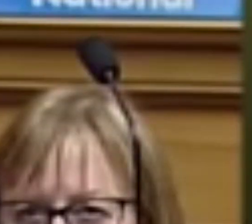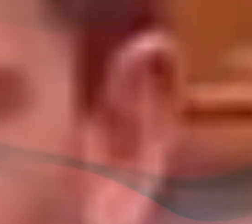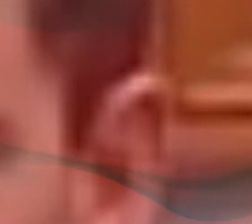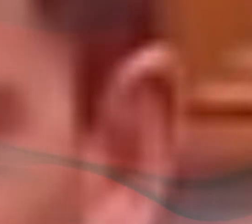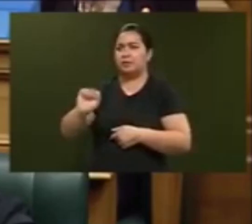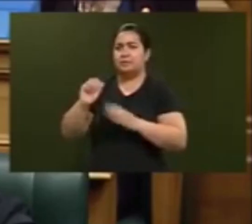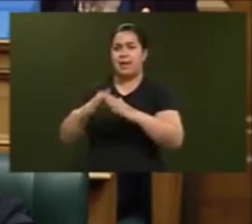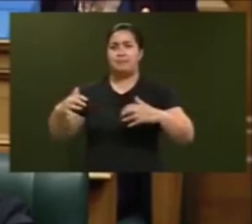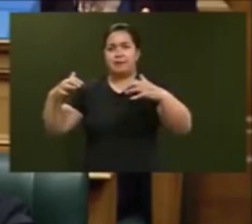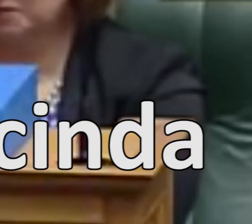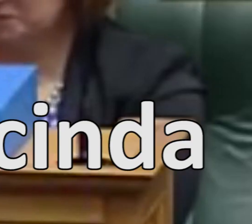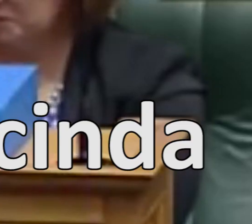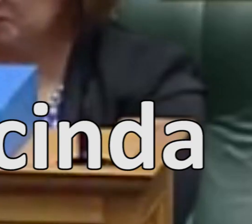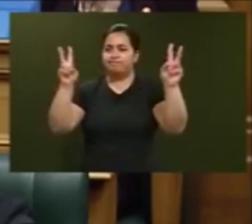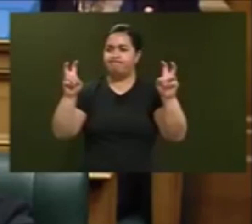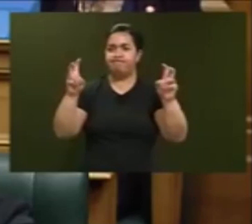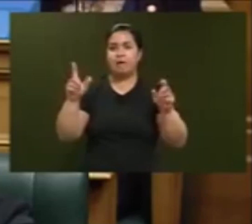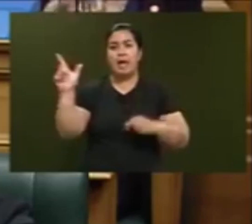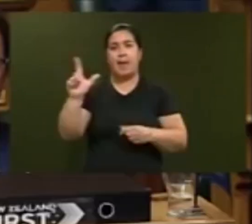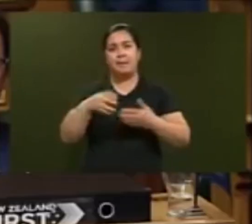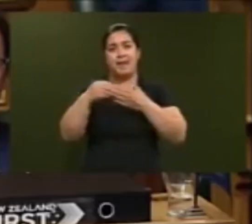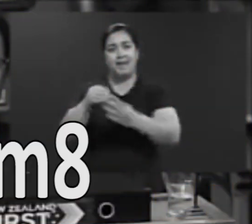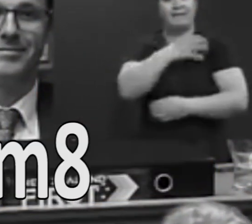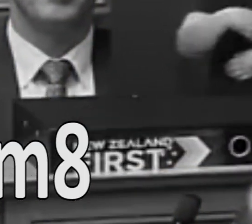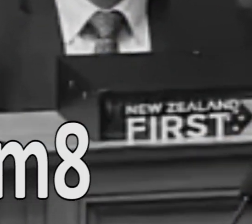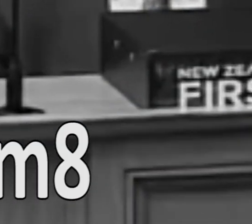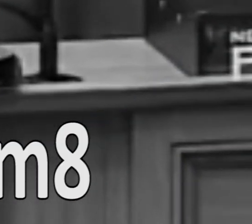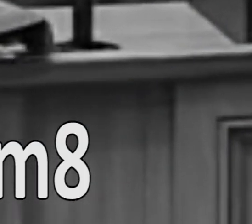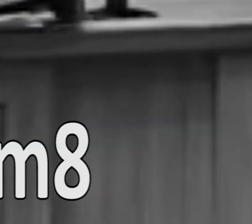Labour-led government? Because we're in government and you're not.